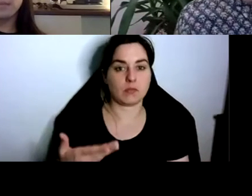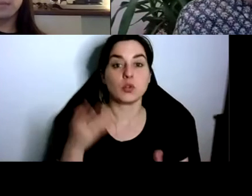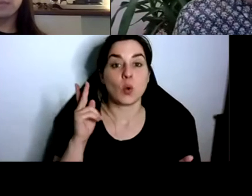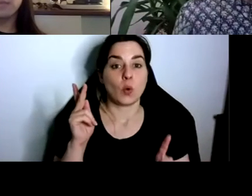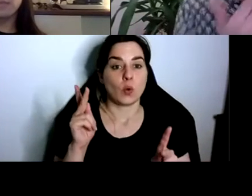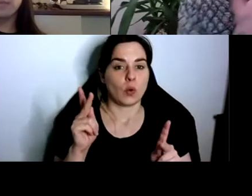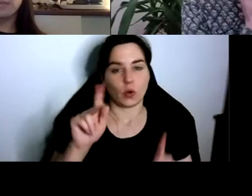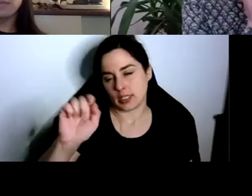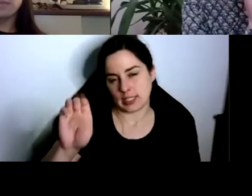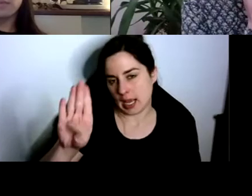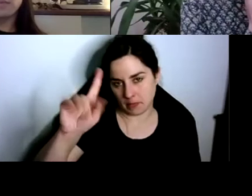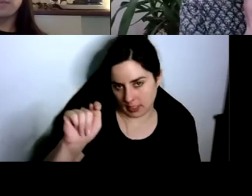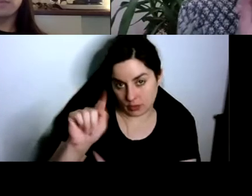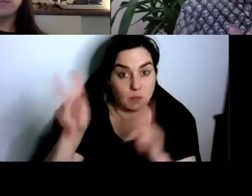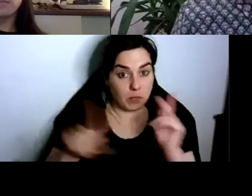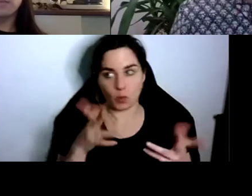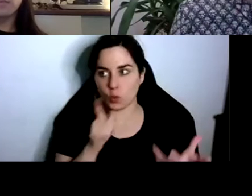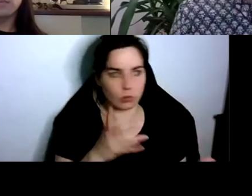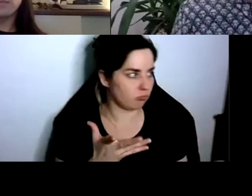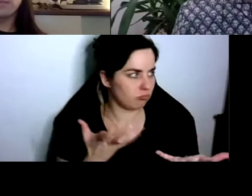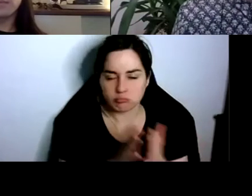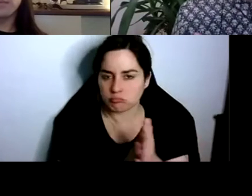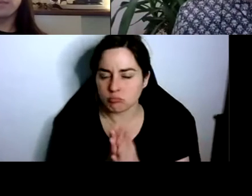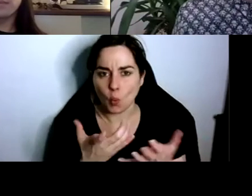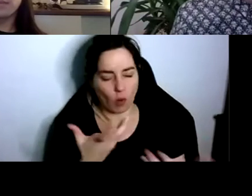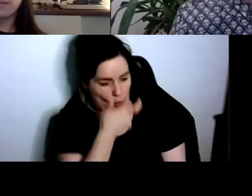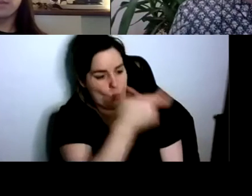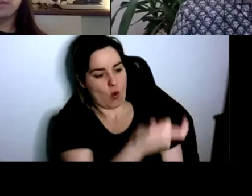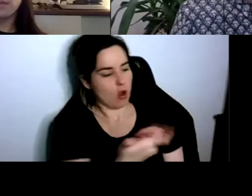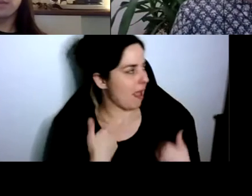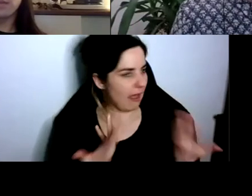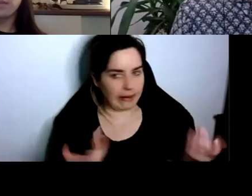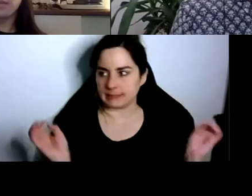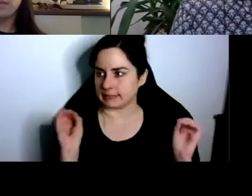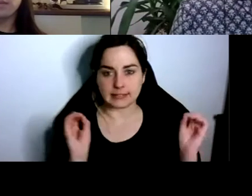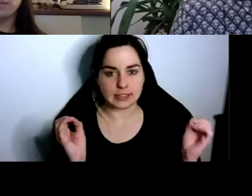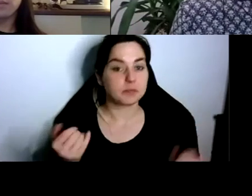watch from wherever they are but don't have access to technology, these are Wi-Fi enabled